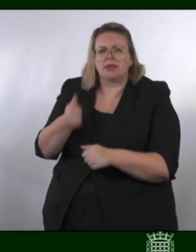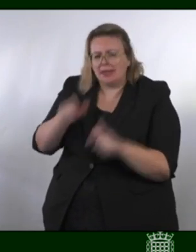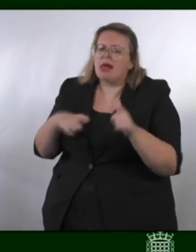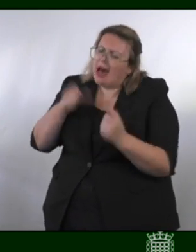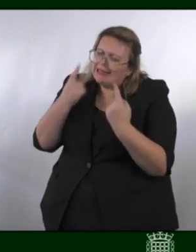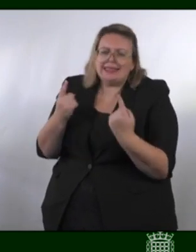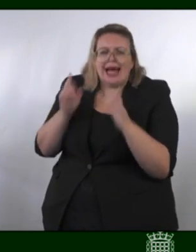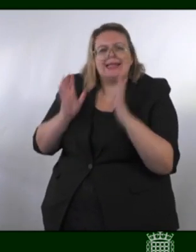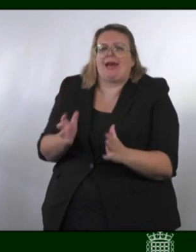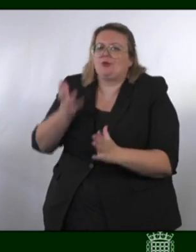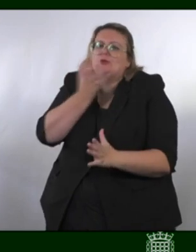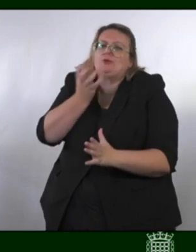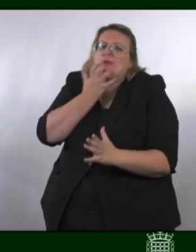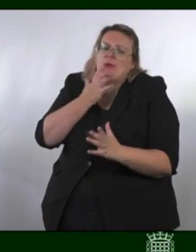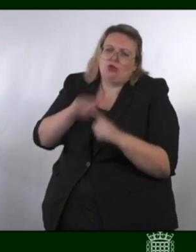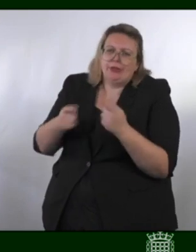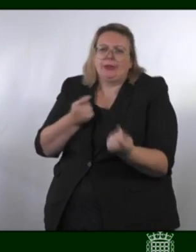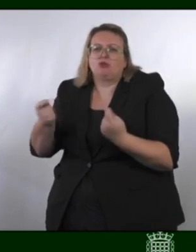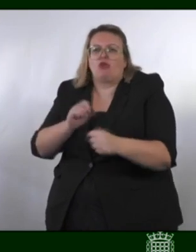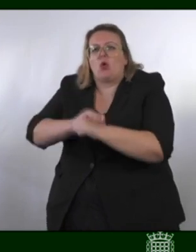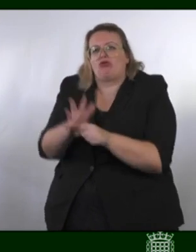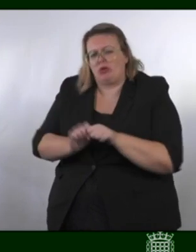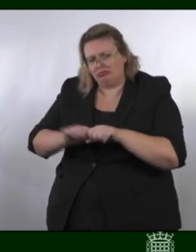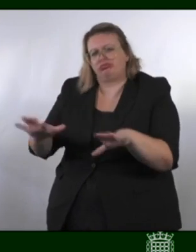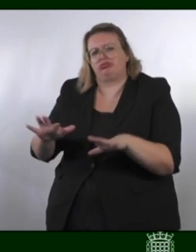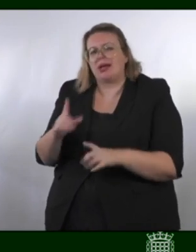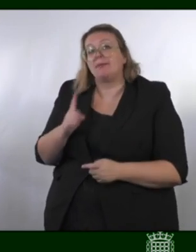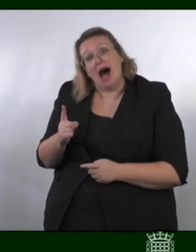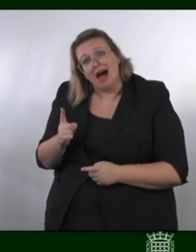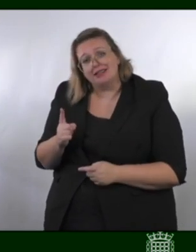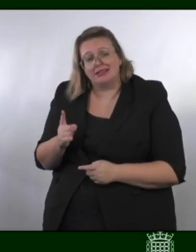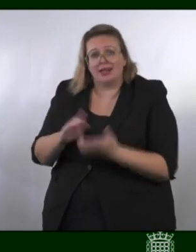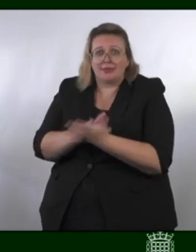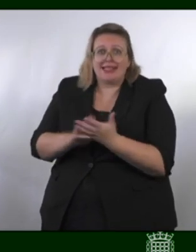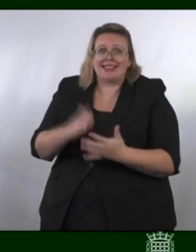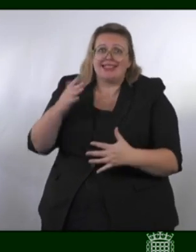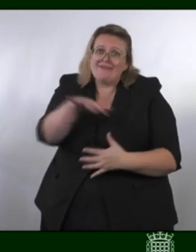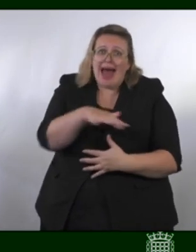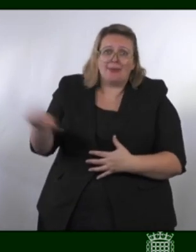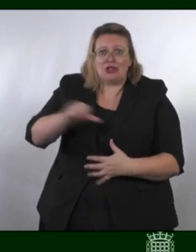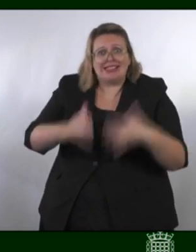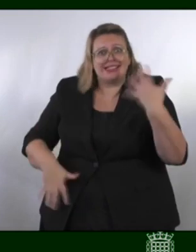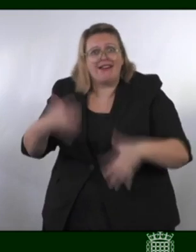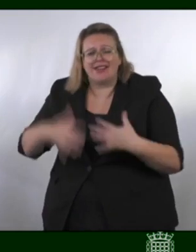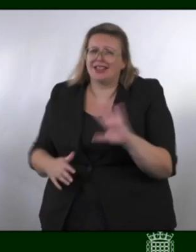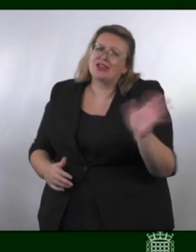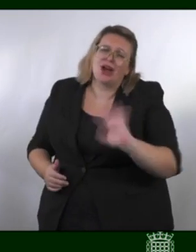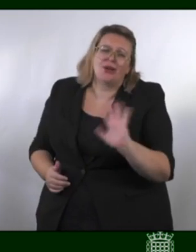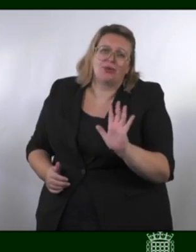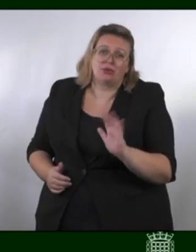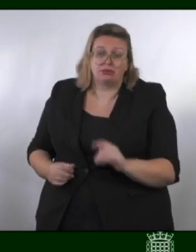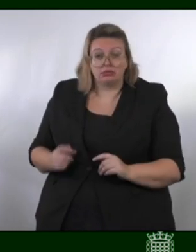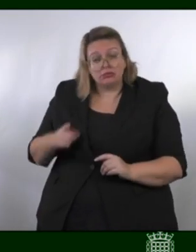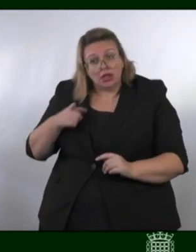to contain the spread of the virus. But families shouldn't face financial ruin. Now, he wants congratulations for the package